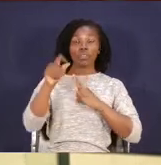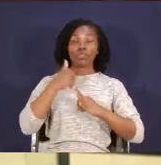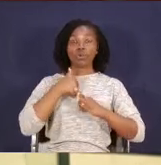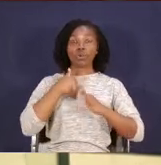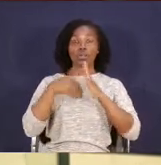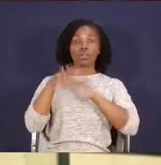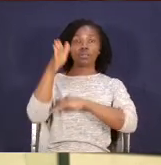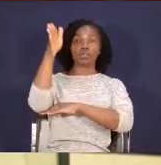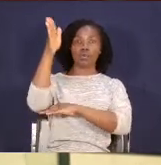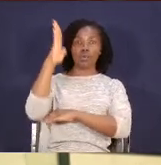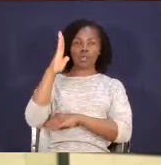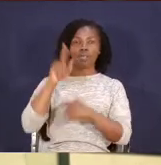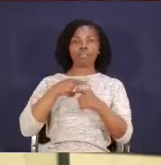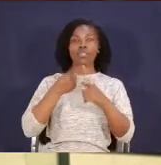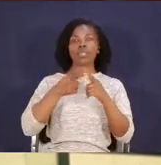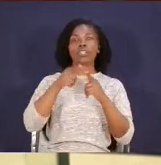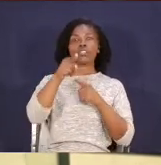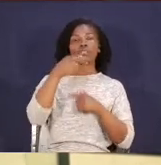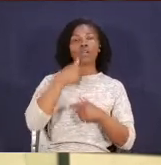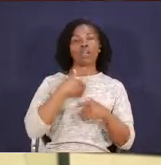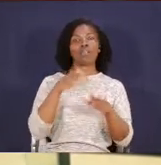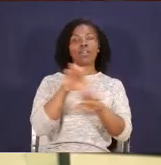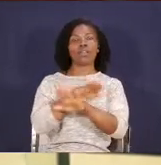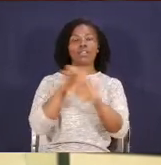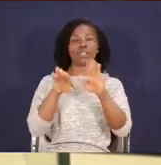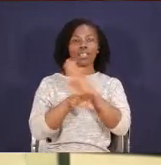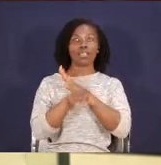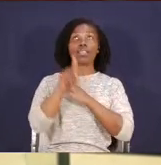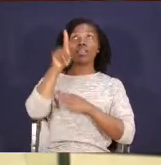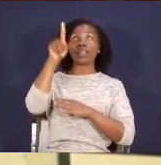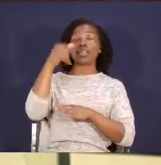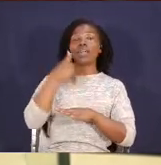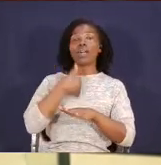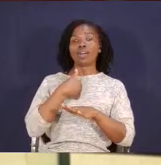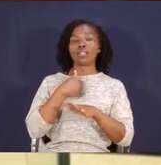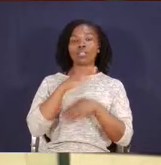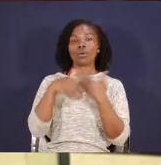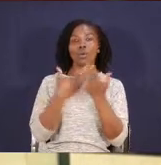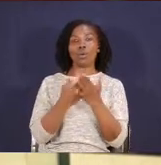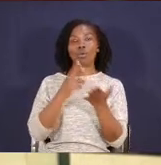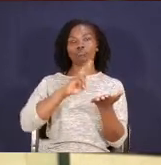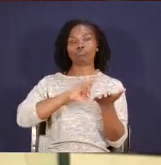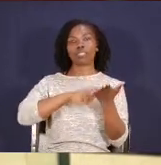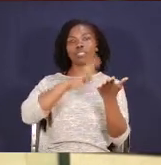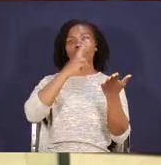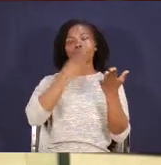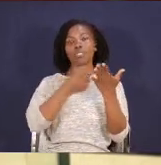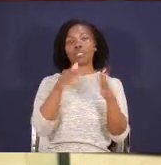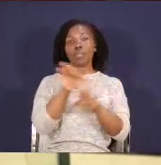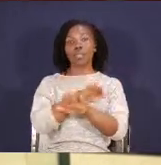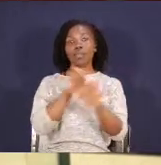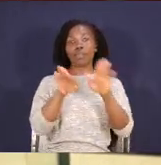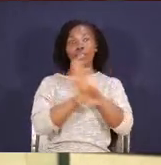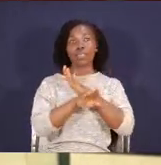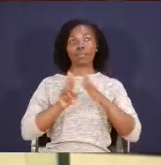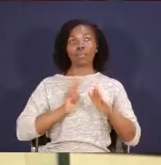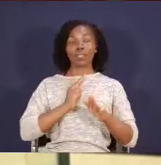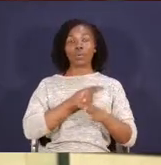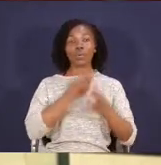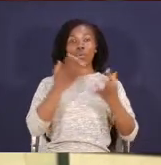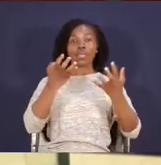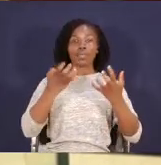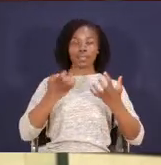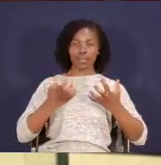He is the God of abundance. And because he has every resource and everything that we need,